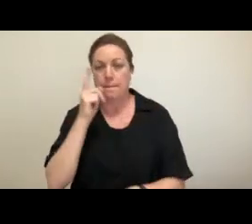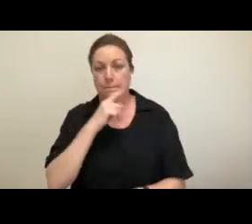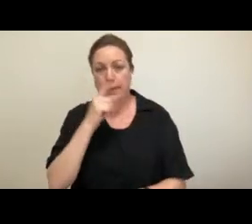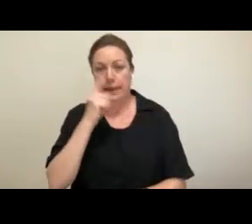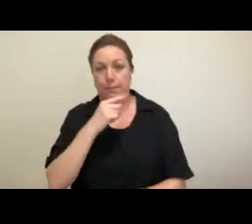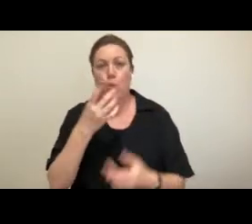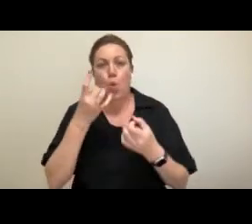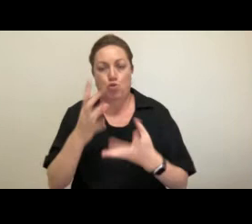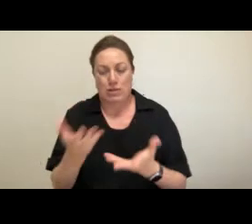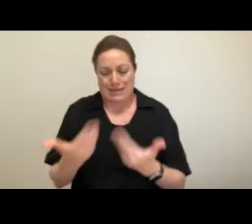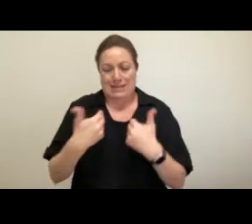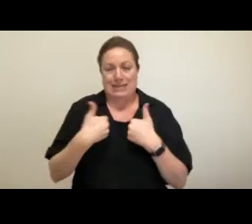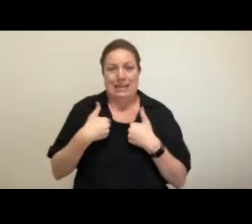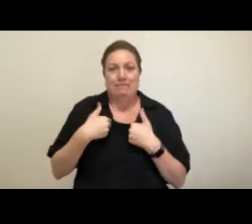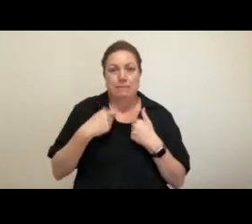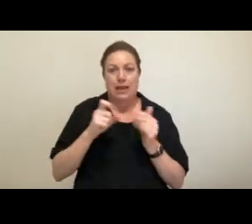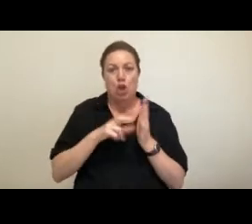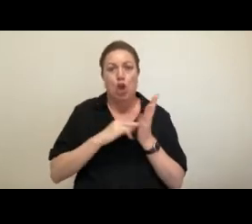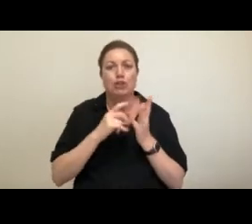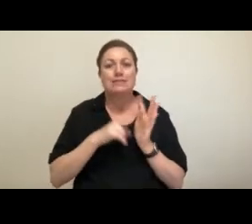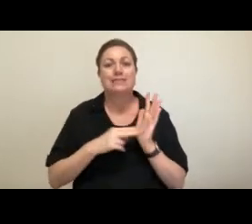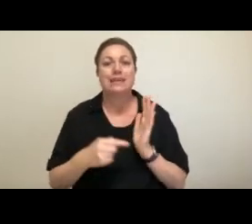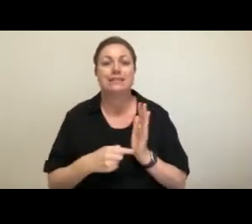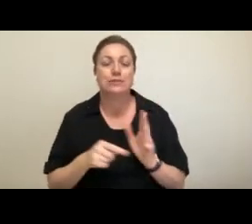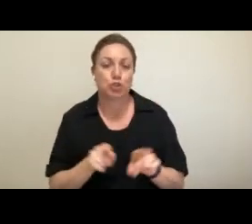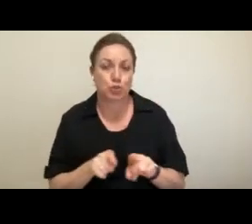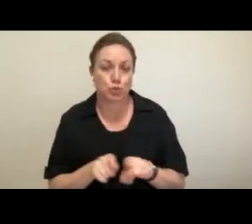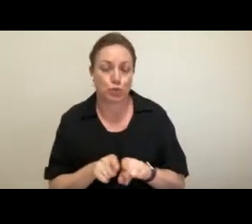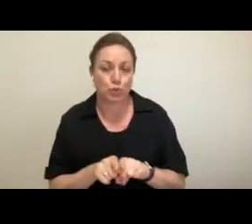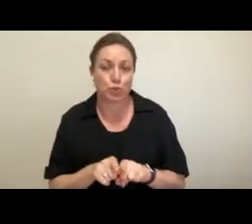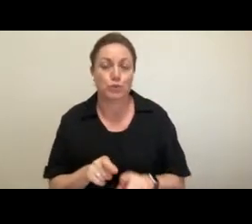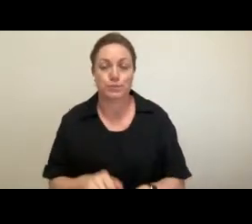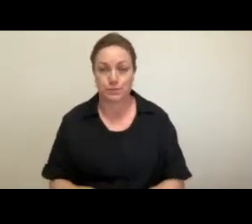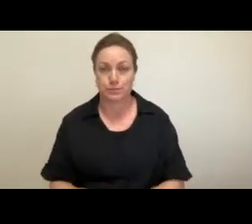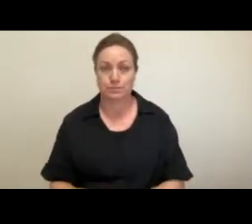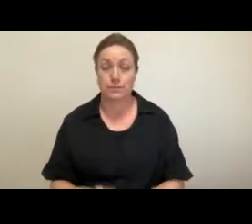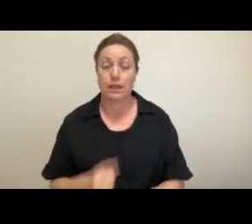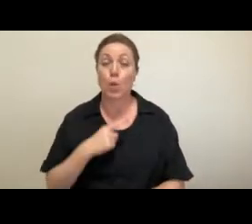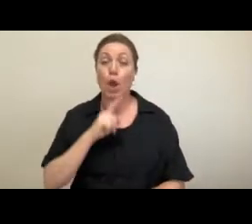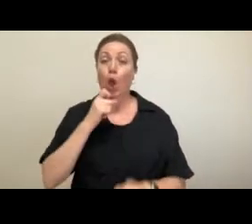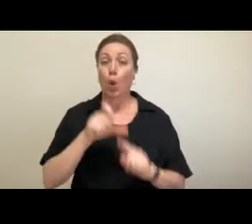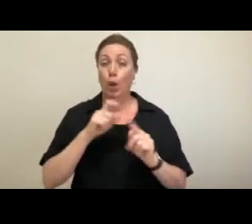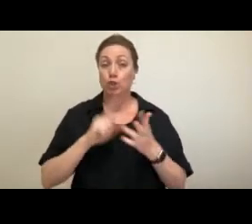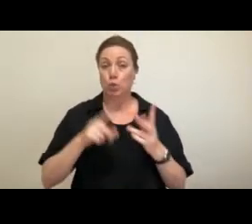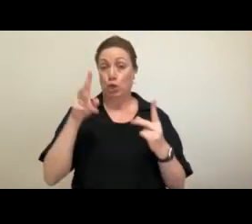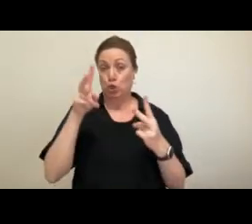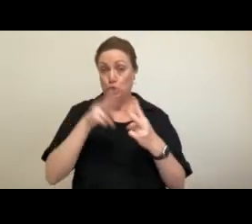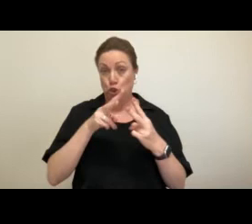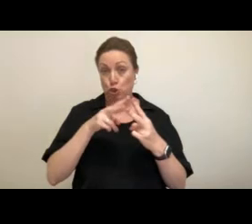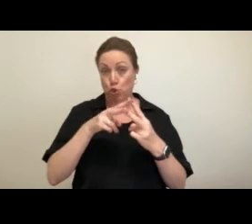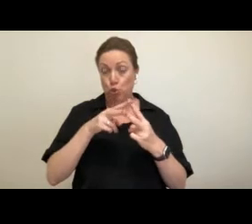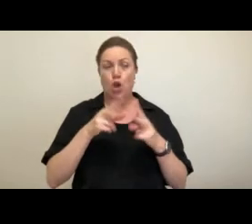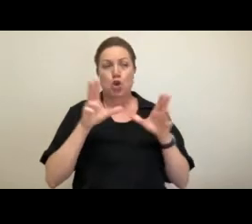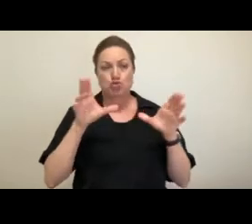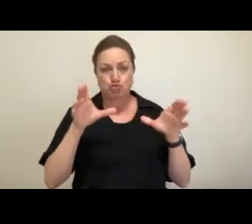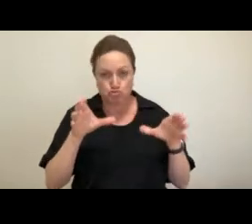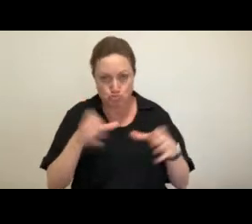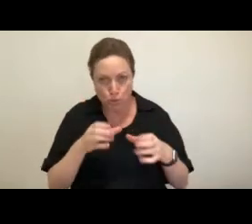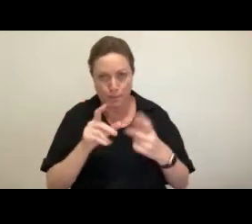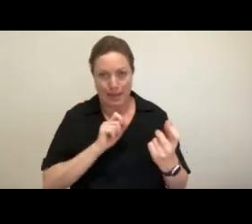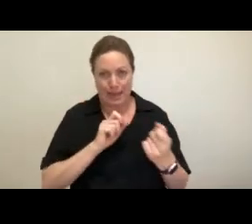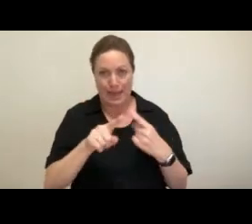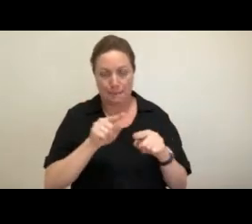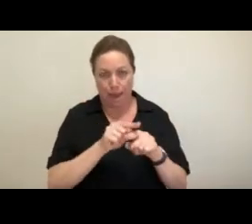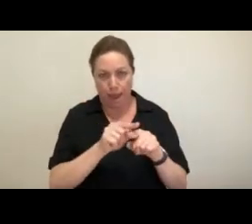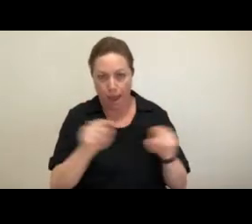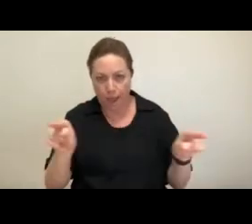email details. We'll do 2 group emails during the term of the EOI, and once the EOI closes on the 31st